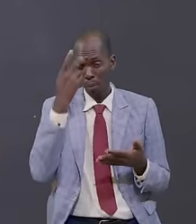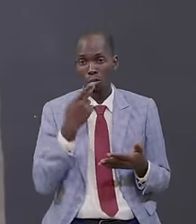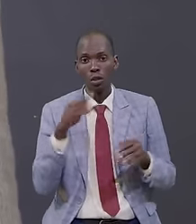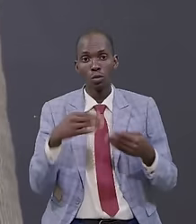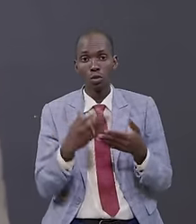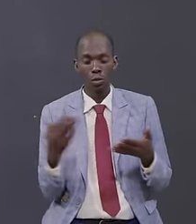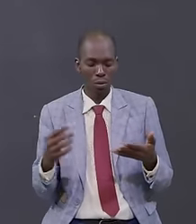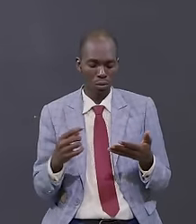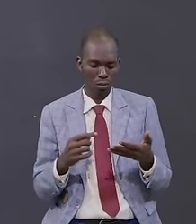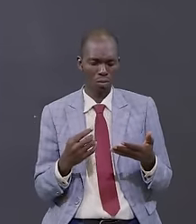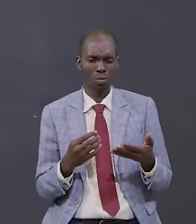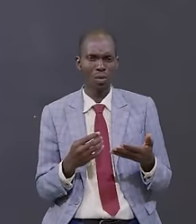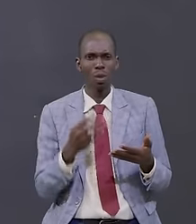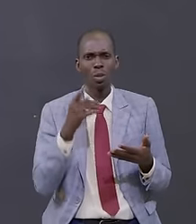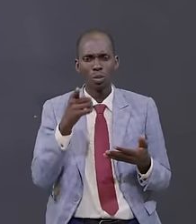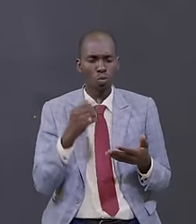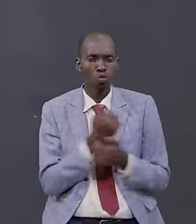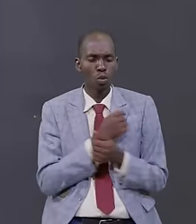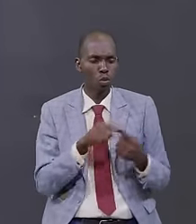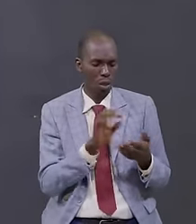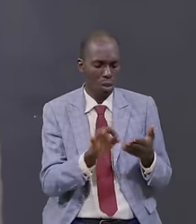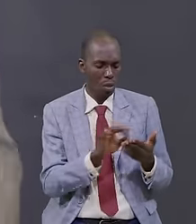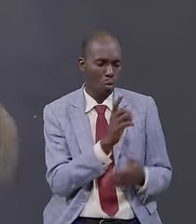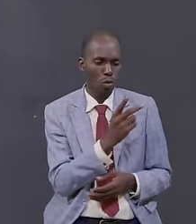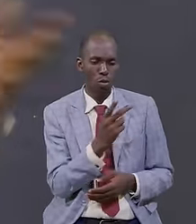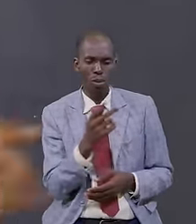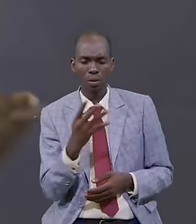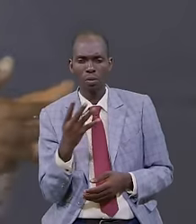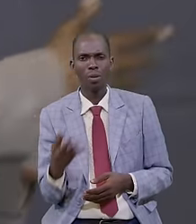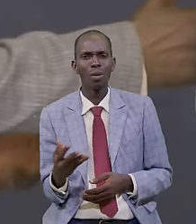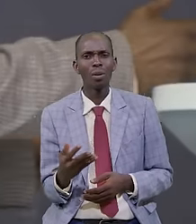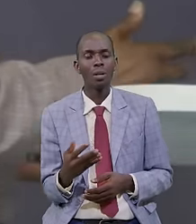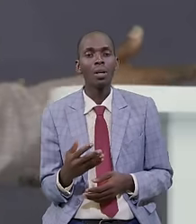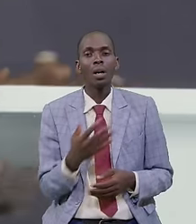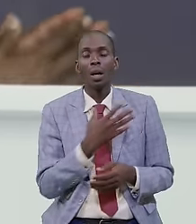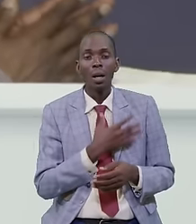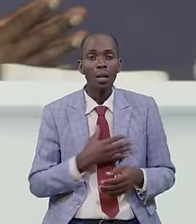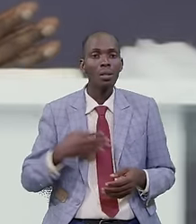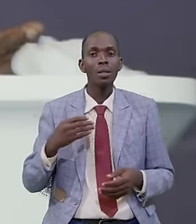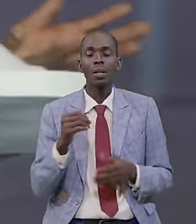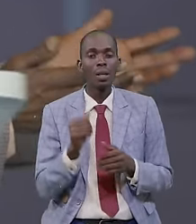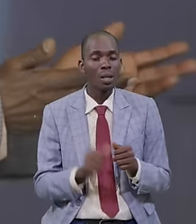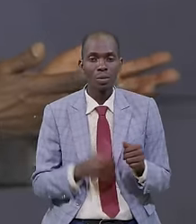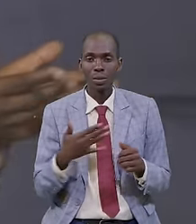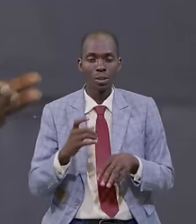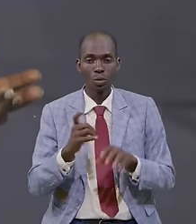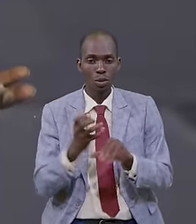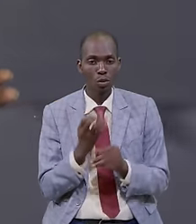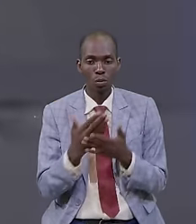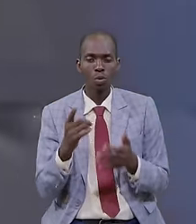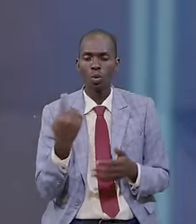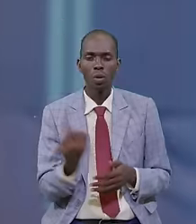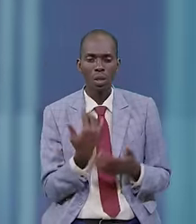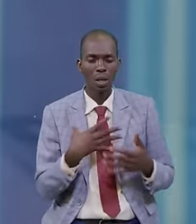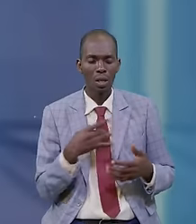following day, how many things did we give you yesterday? 1, 2, 3, 4. If you like to add things together, even things that